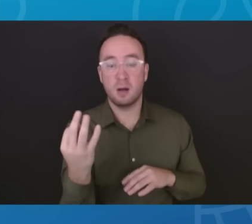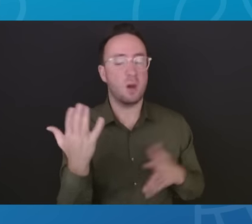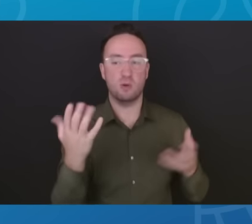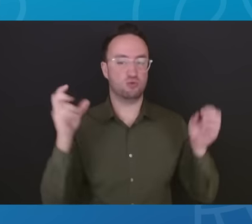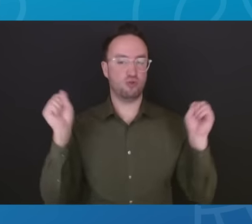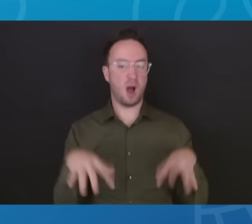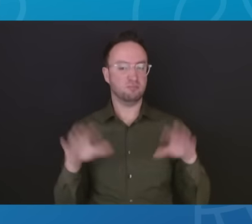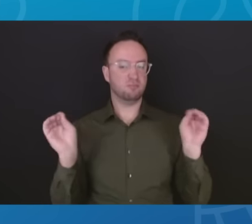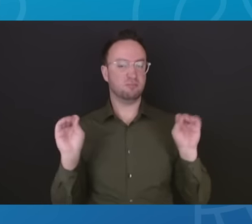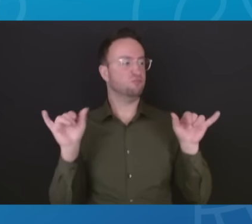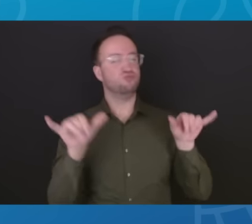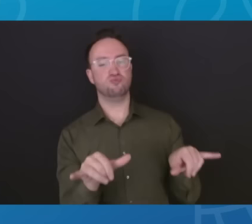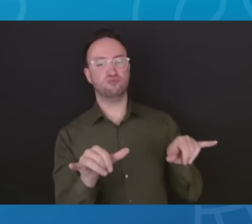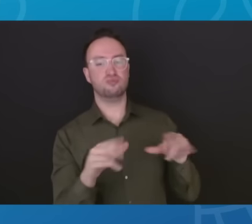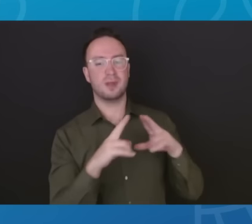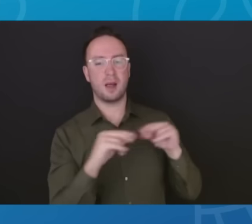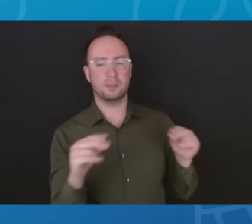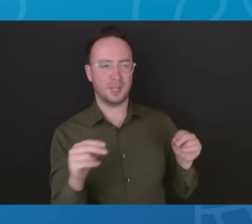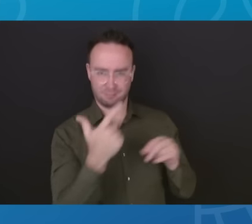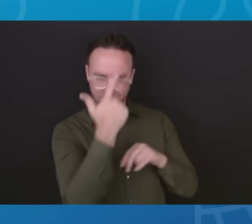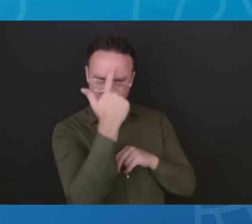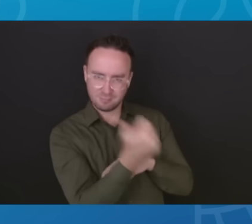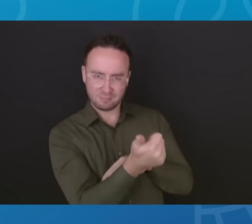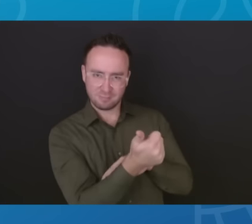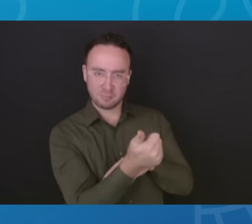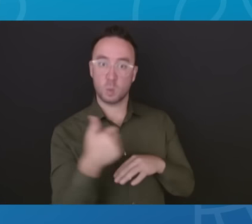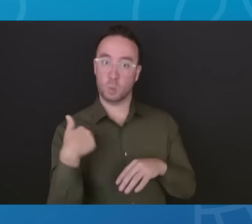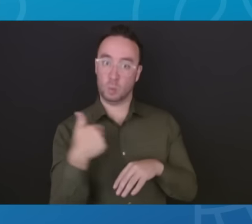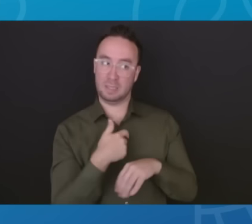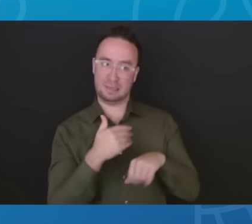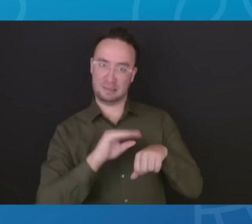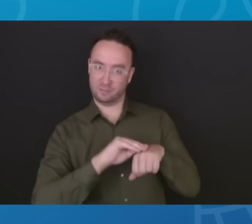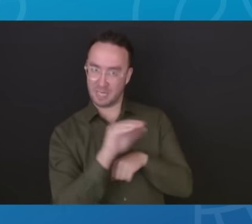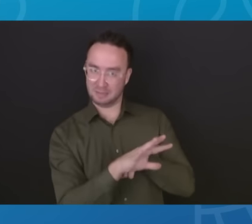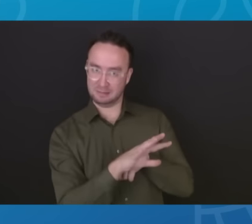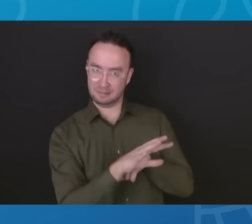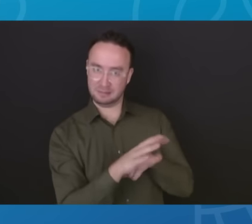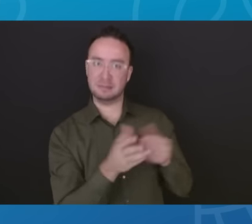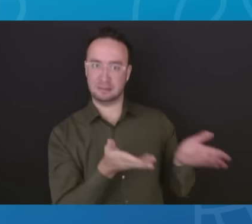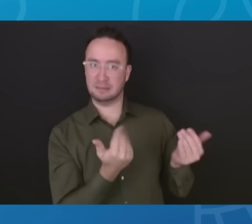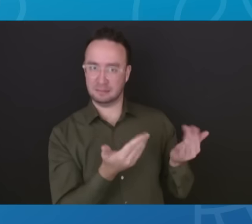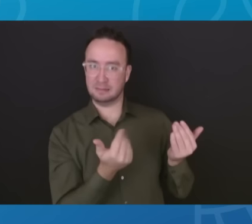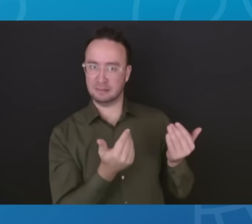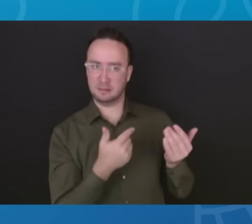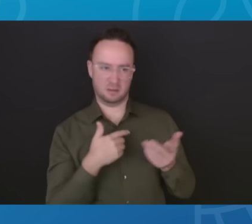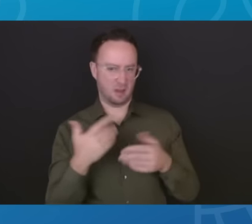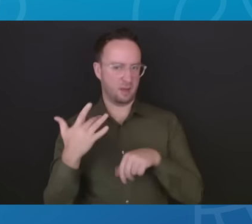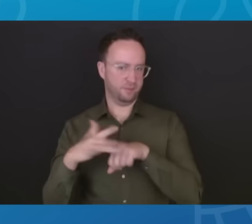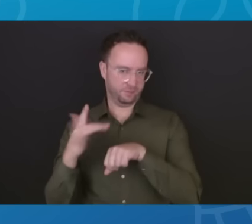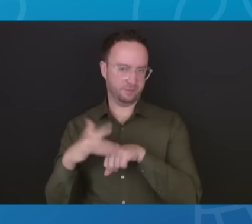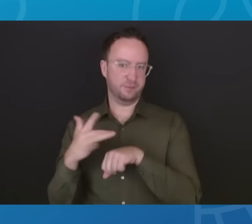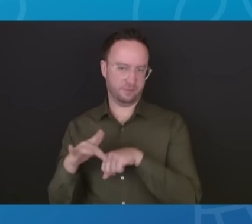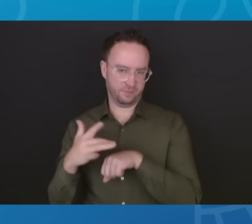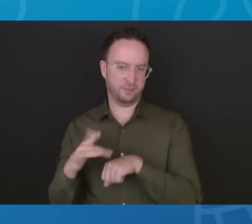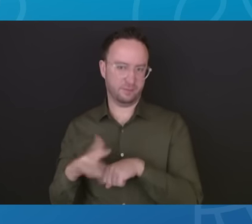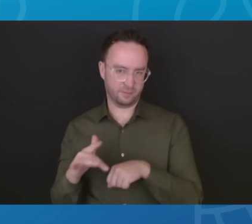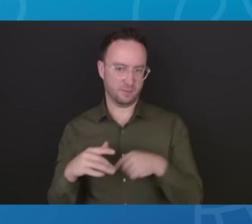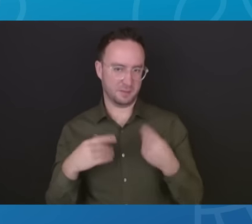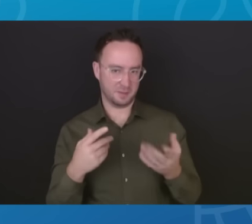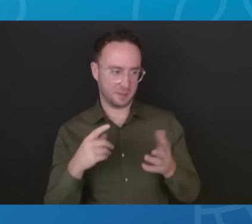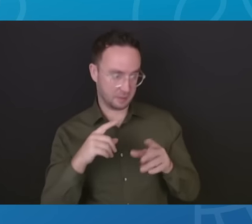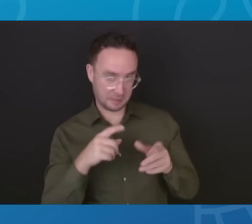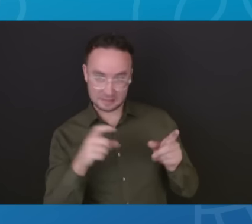those decisions. We advise them to leave, and we've been making these seats available, and we'll continue to make them available as long as there is demand and as long as the security situation demands it. Okay,